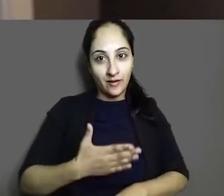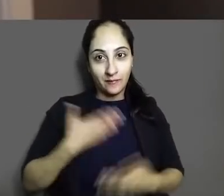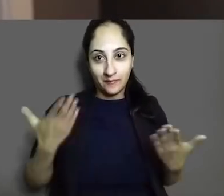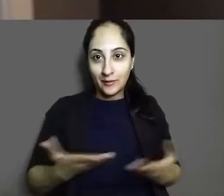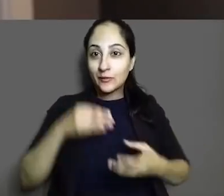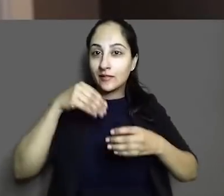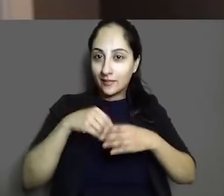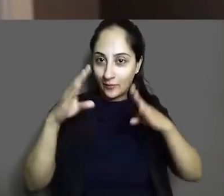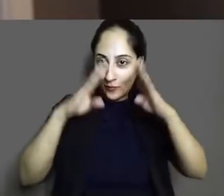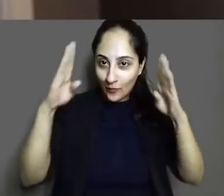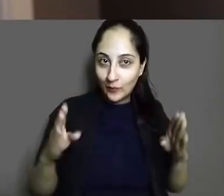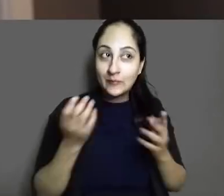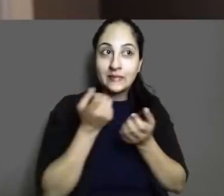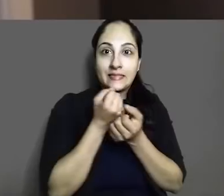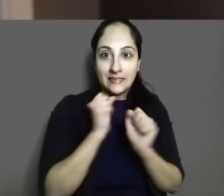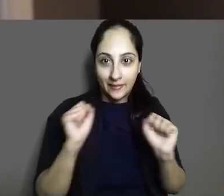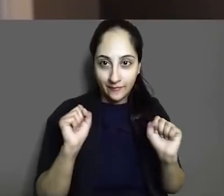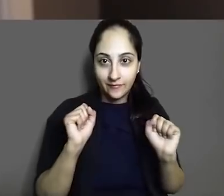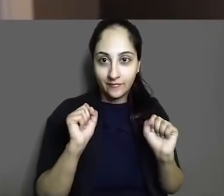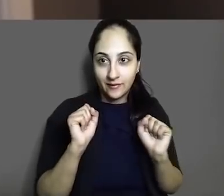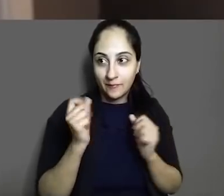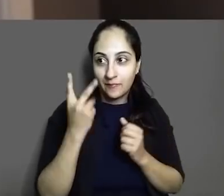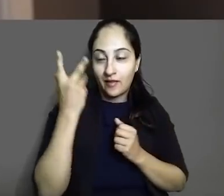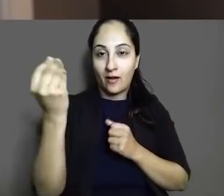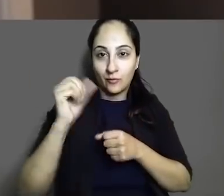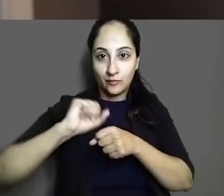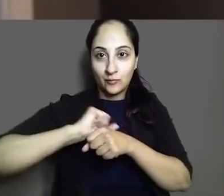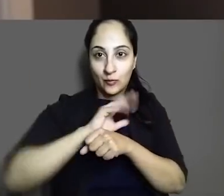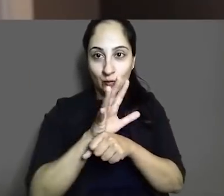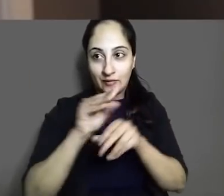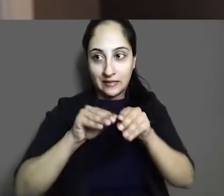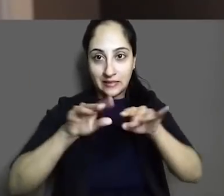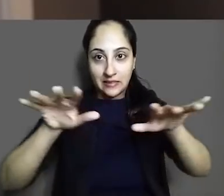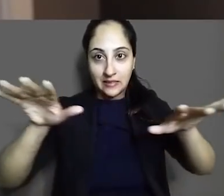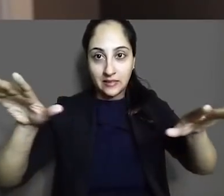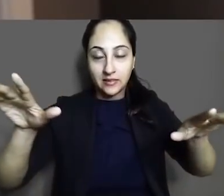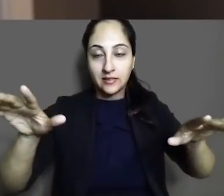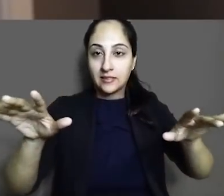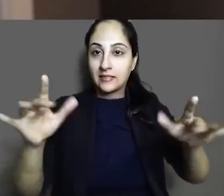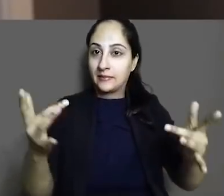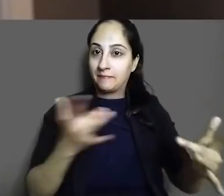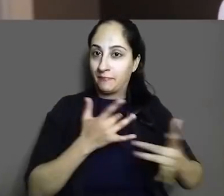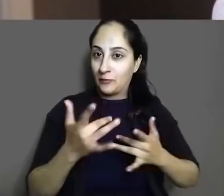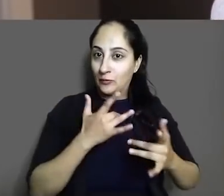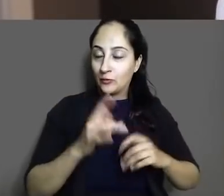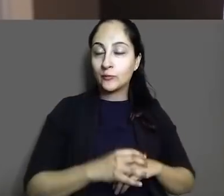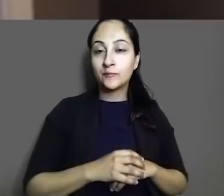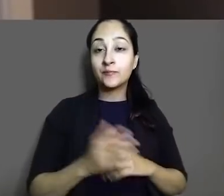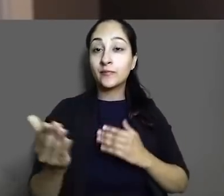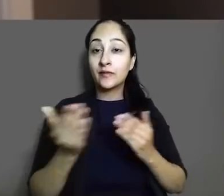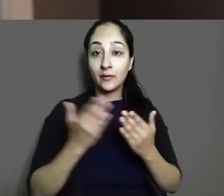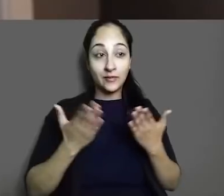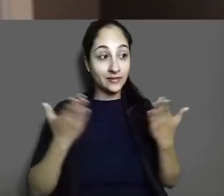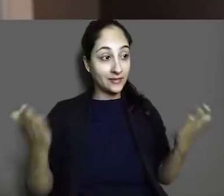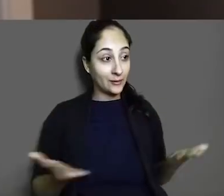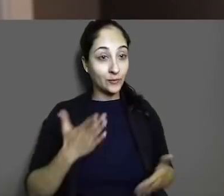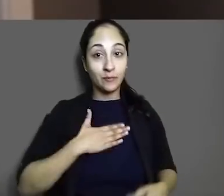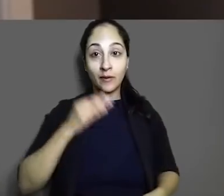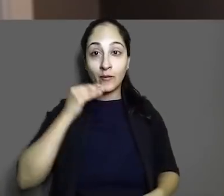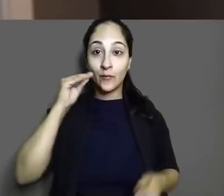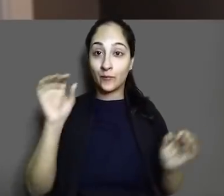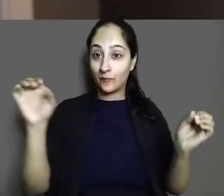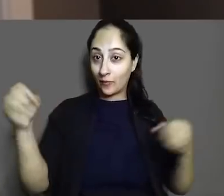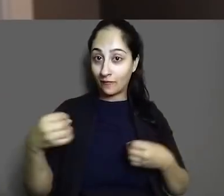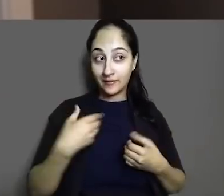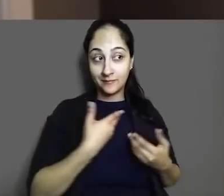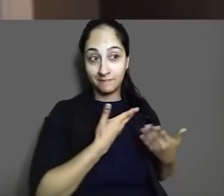home inside, safe from all the COVID outside. I'm a bit nervous though to show you my home office. This